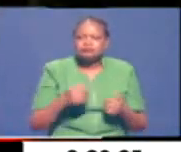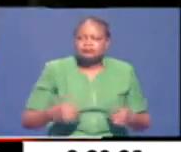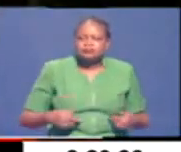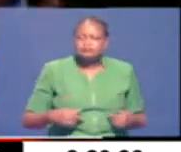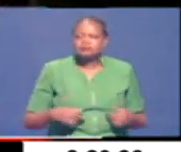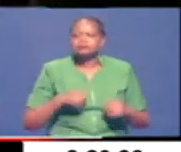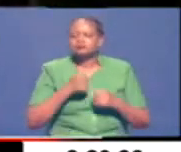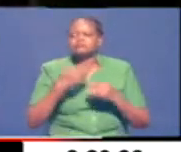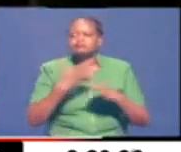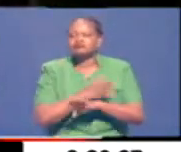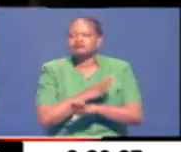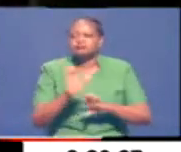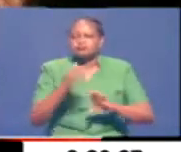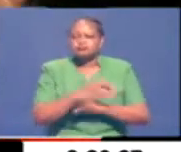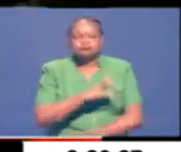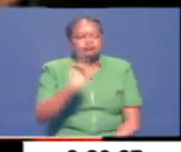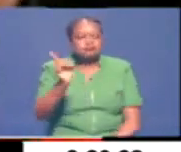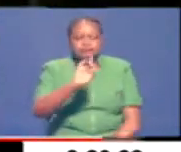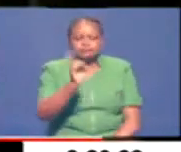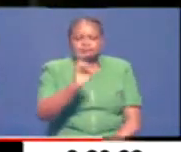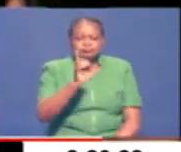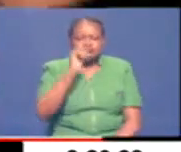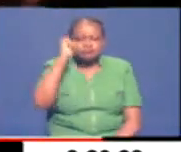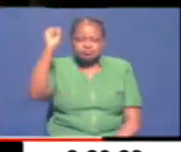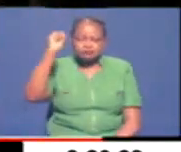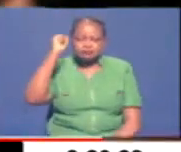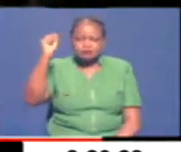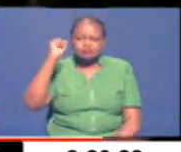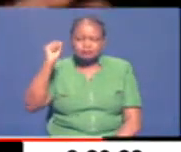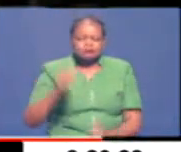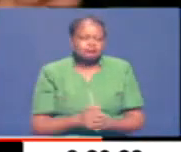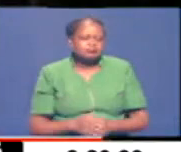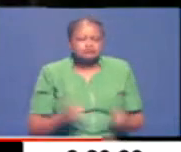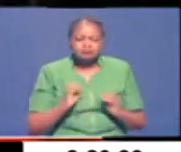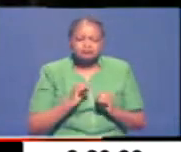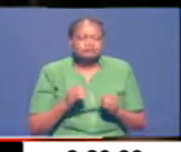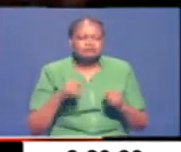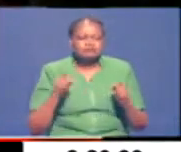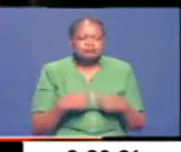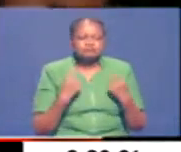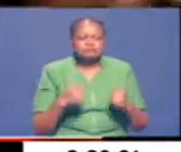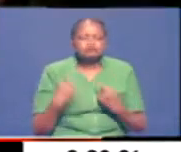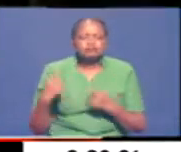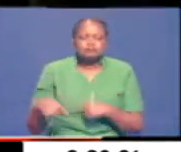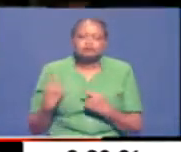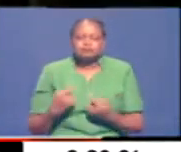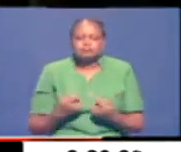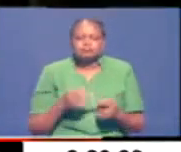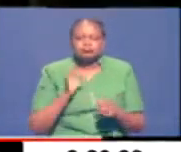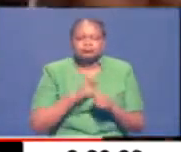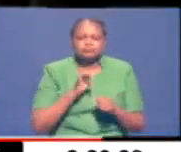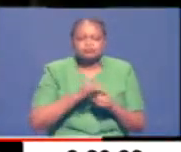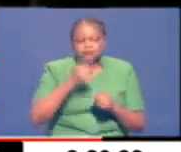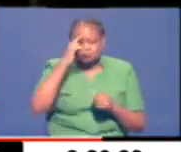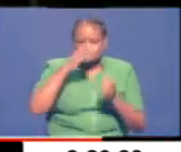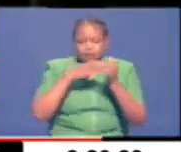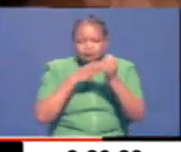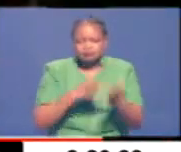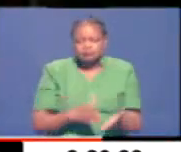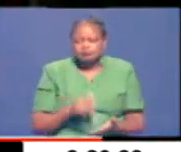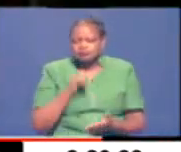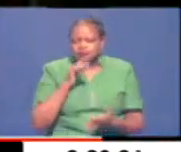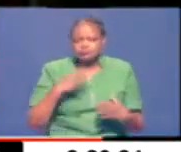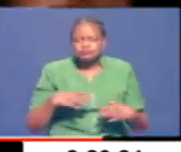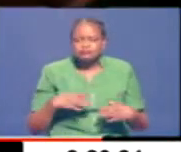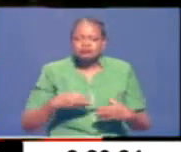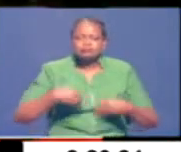Msidanganywe, msitishwe na siasa duni za kupiganishwa hapa na pale. Chagueni viongozi, sio wale wanaowapatia